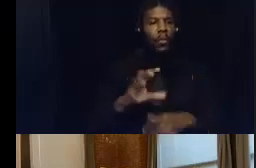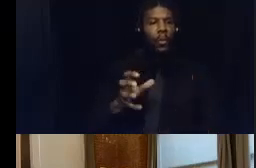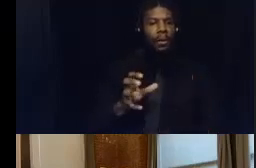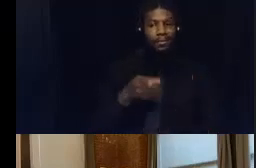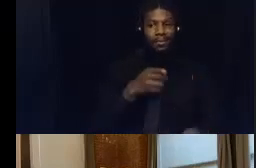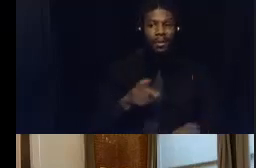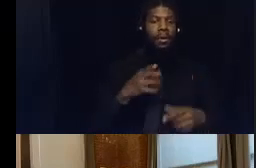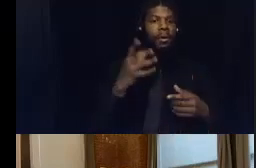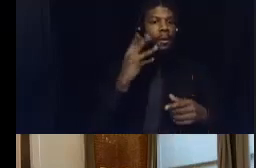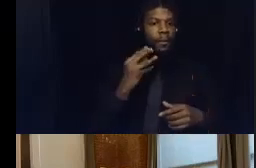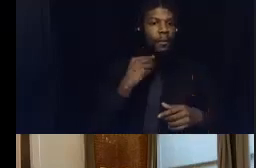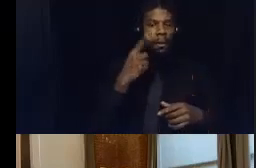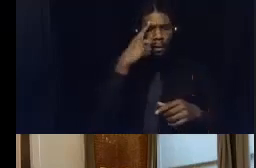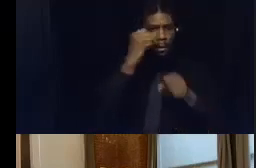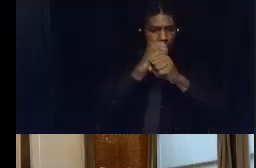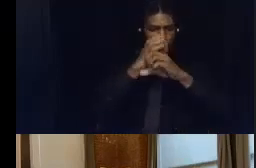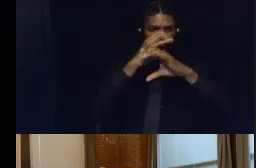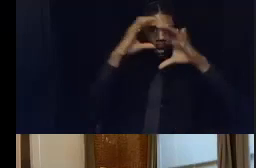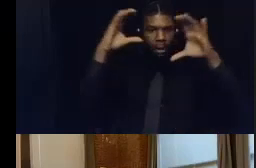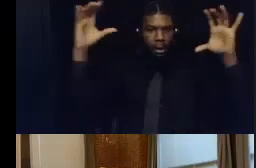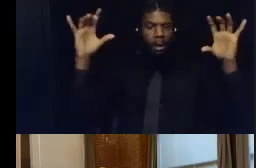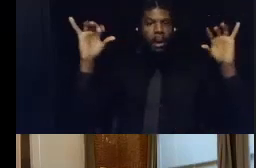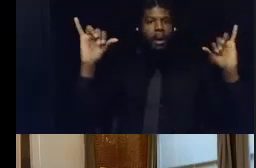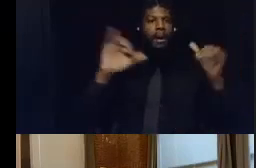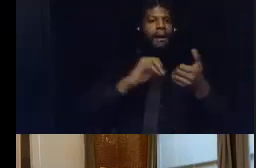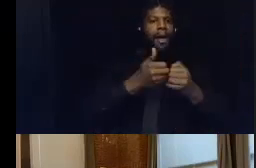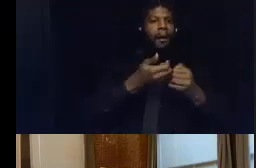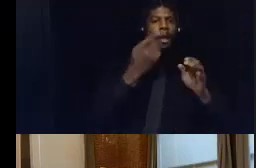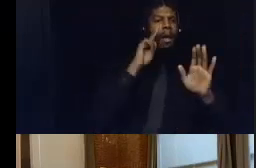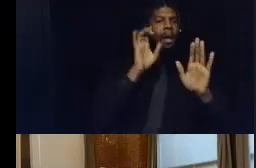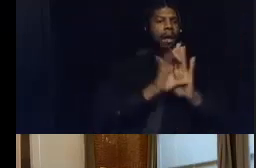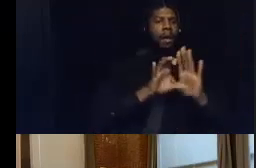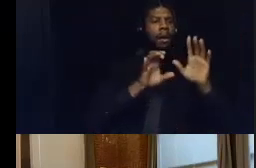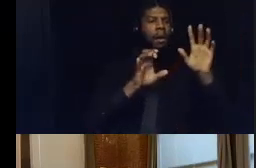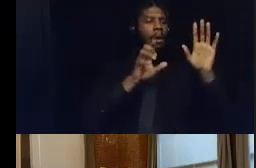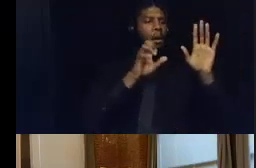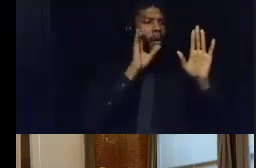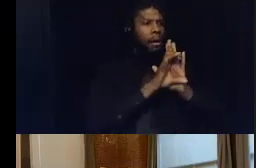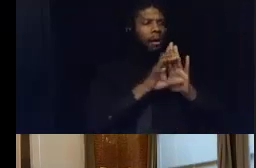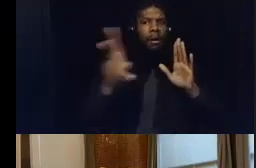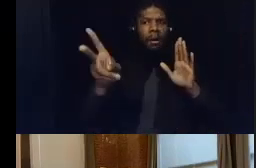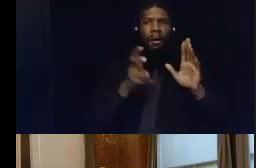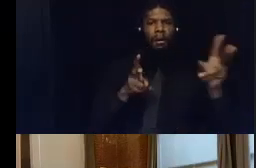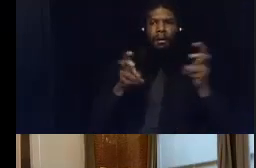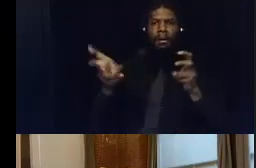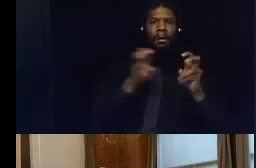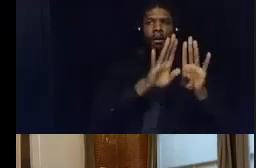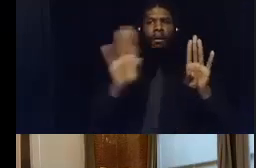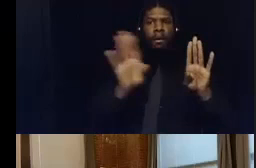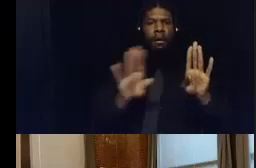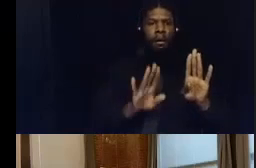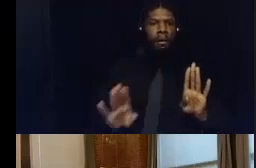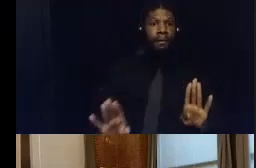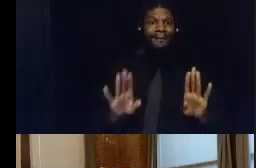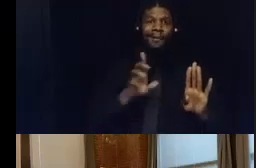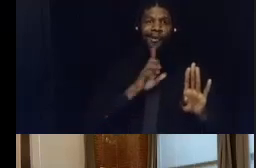the architecture in my mind of how I construct these collages. They're mirroring the expansiveness of the